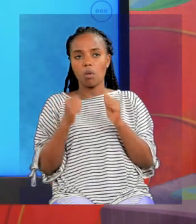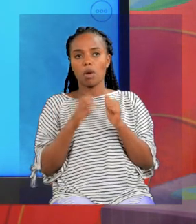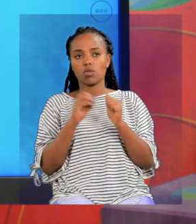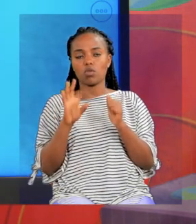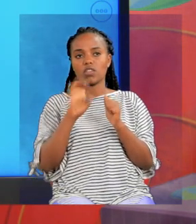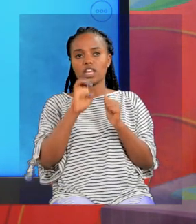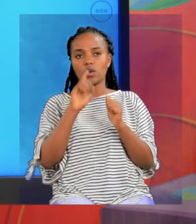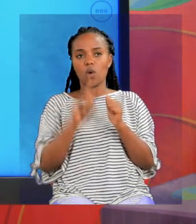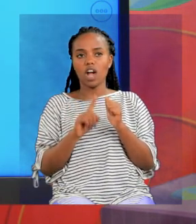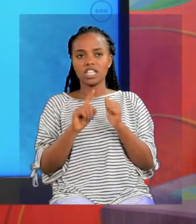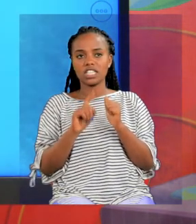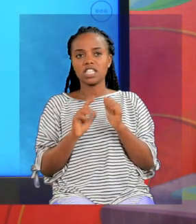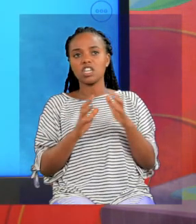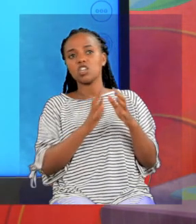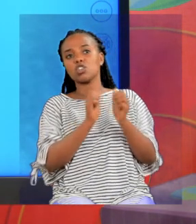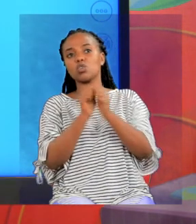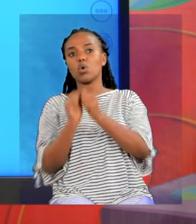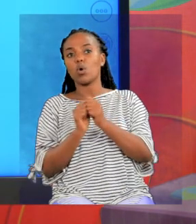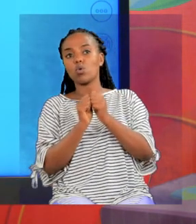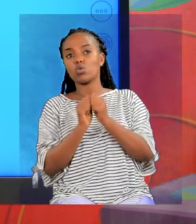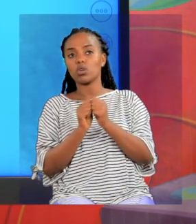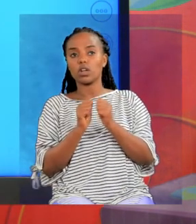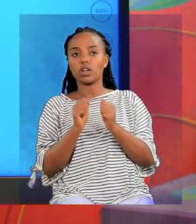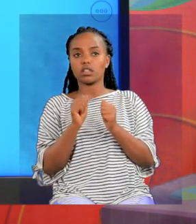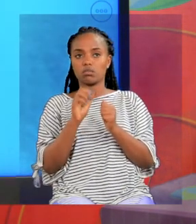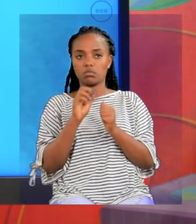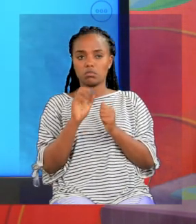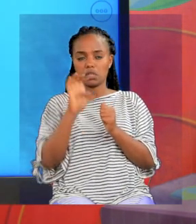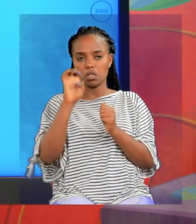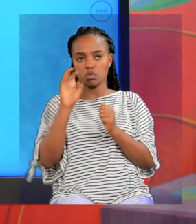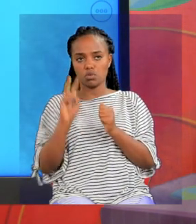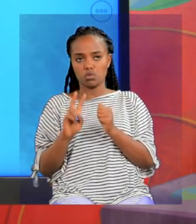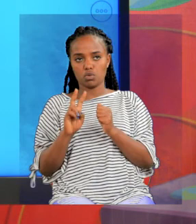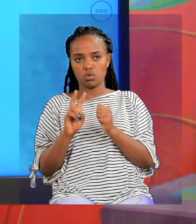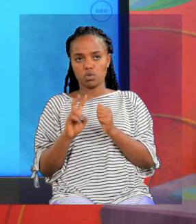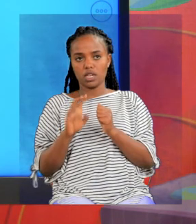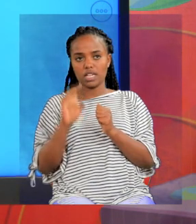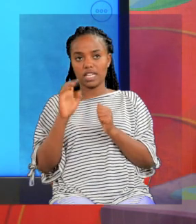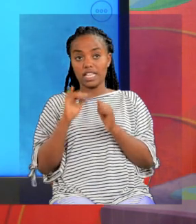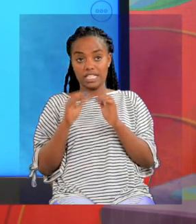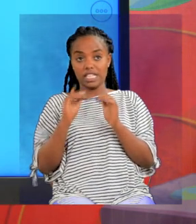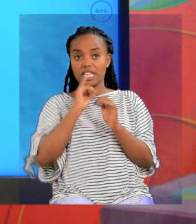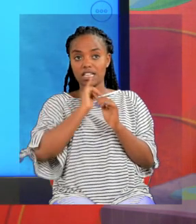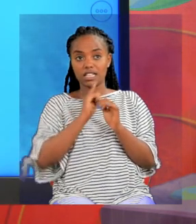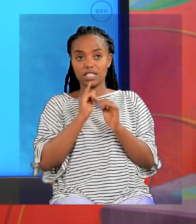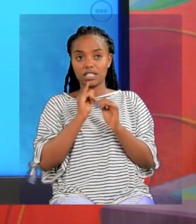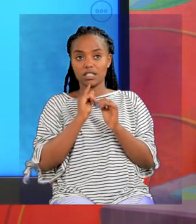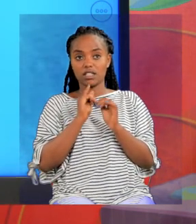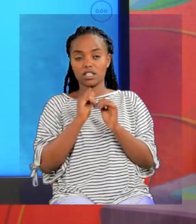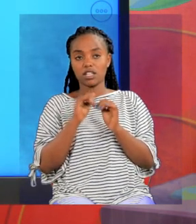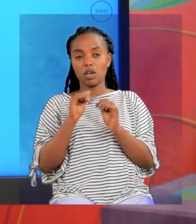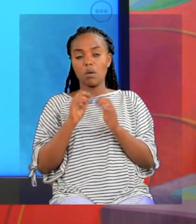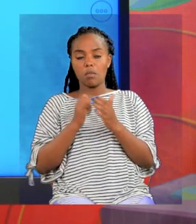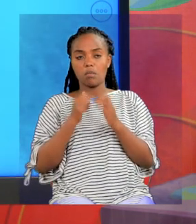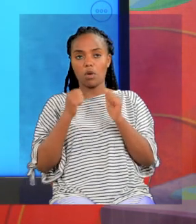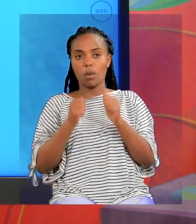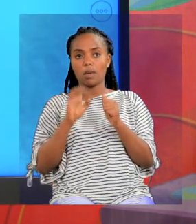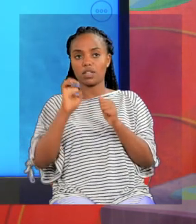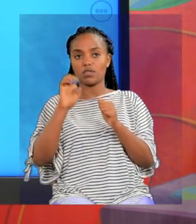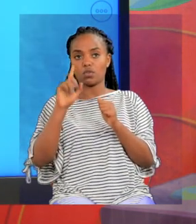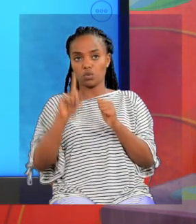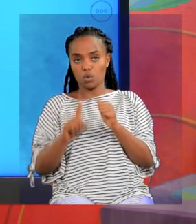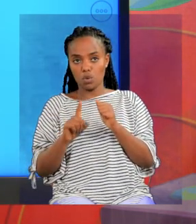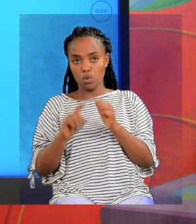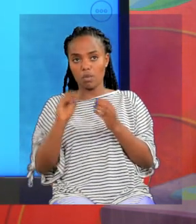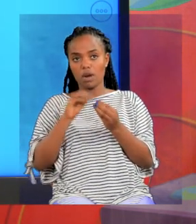E1 union E2 or probability of E1 or E2, what that means, is given by probability of event 1 plus